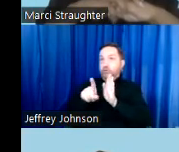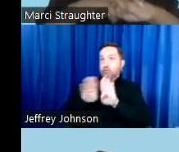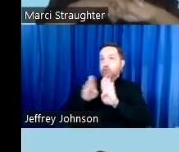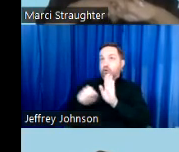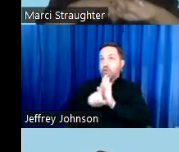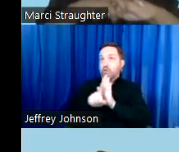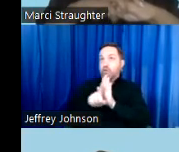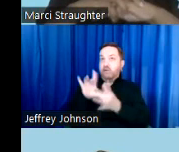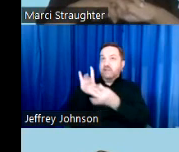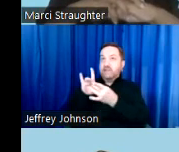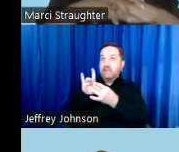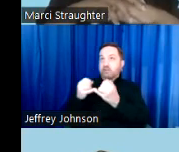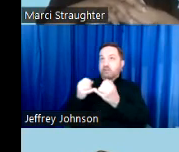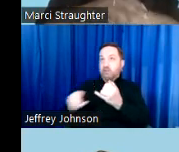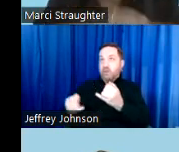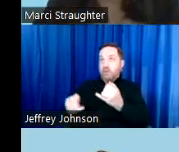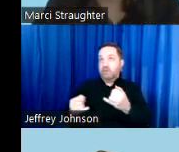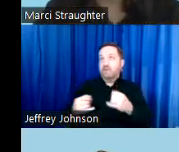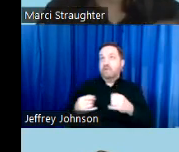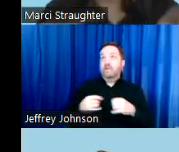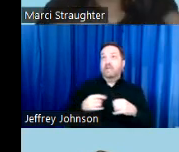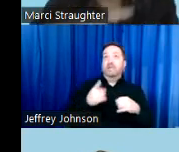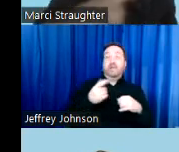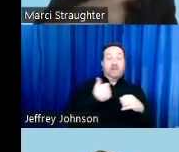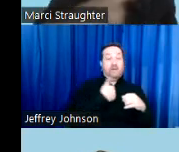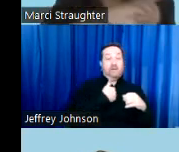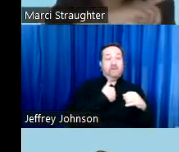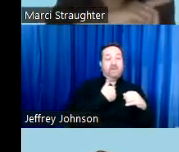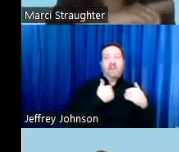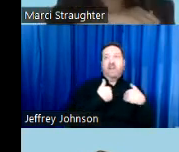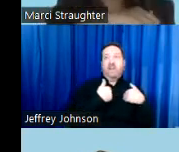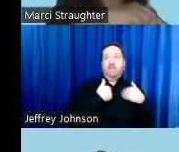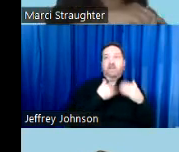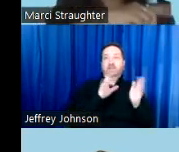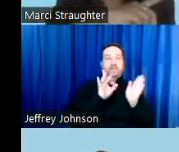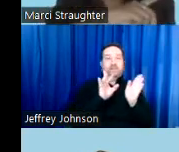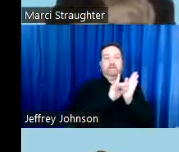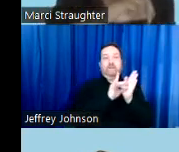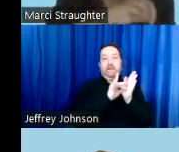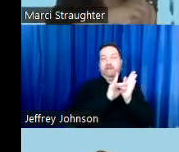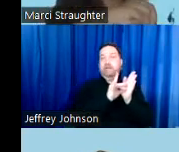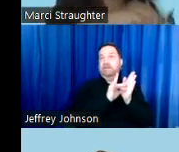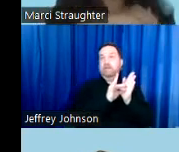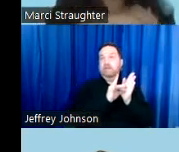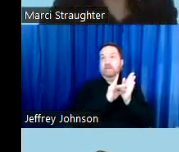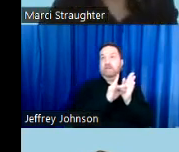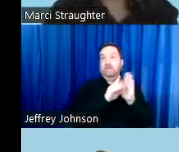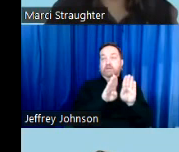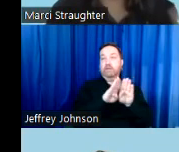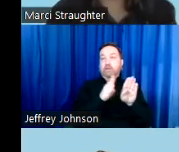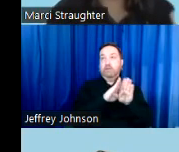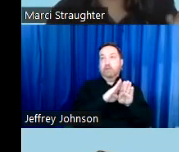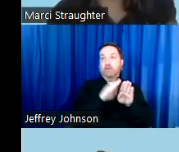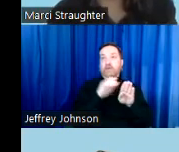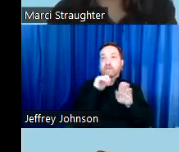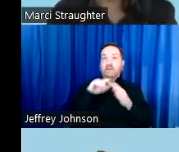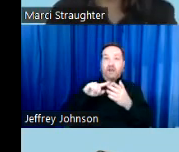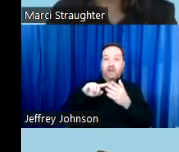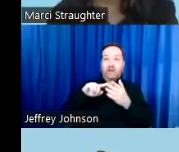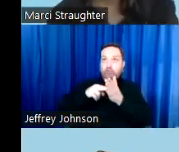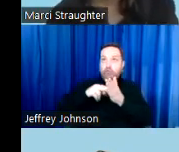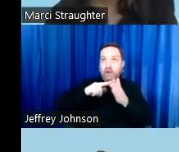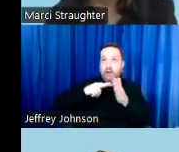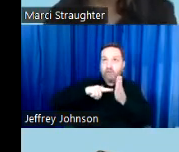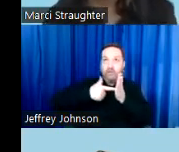great. Like I have the one that's just like on my door, and it's not the one that's drilled in.